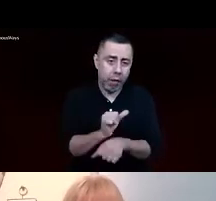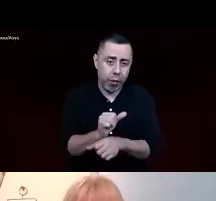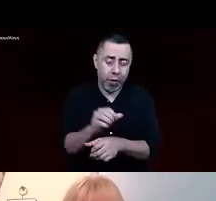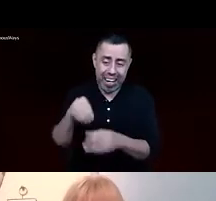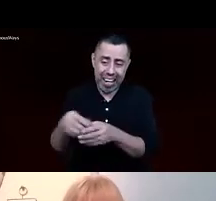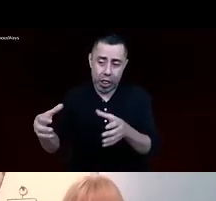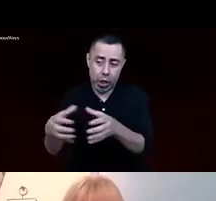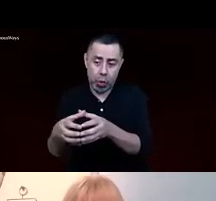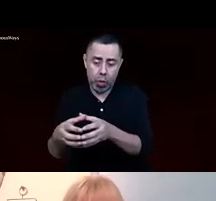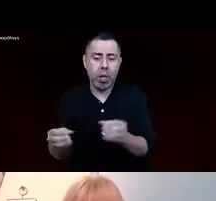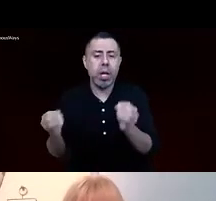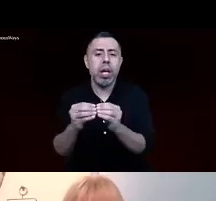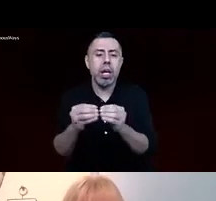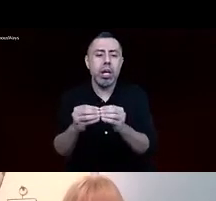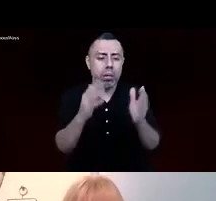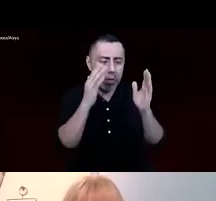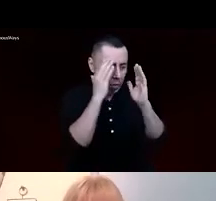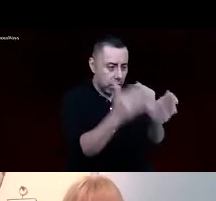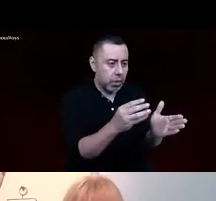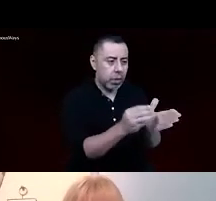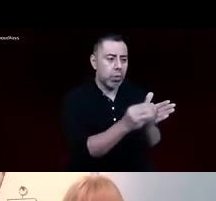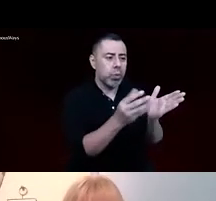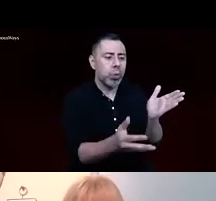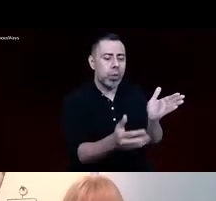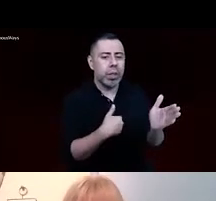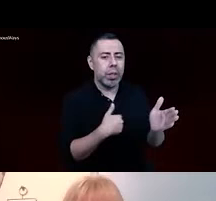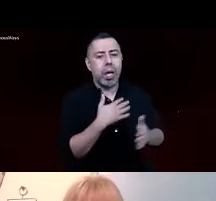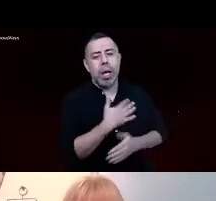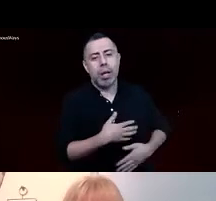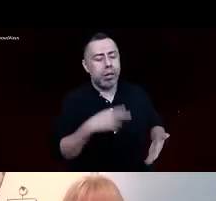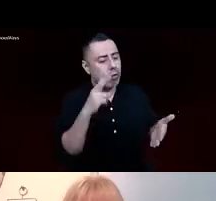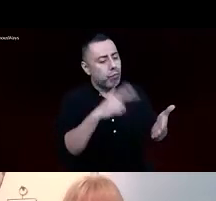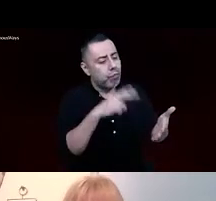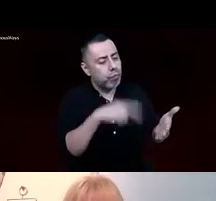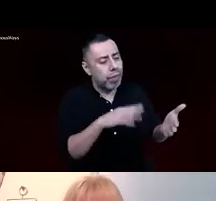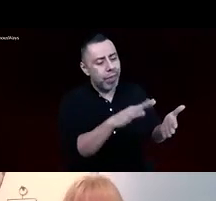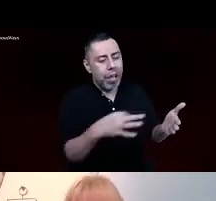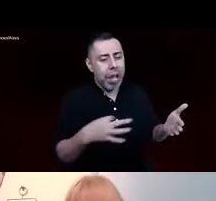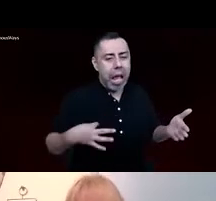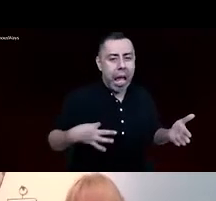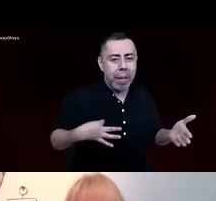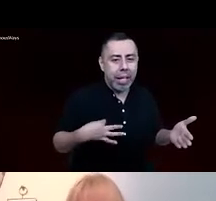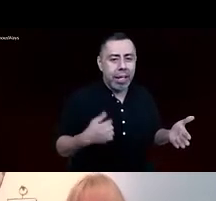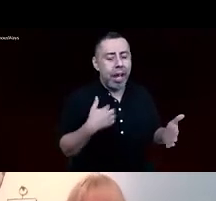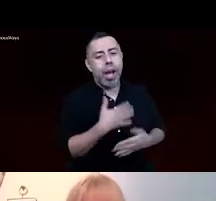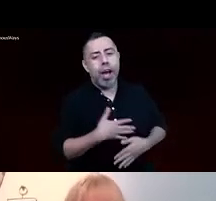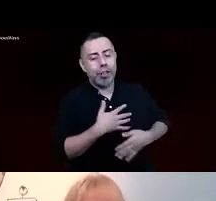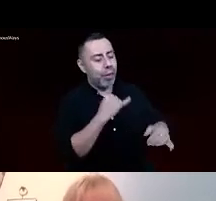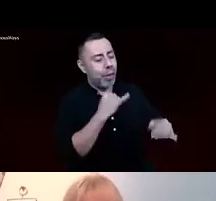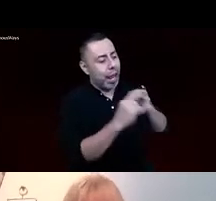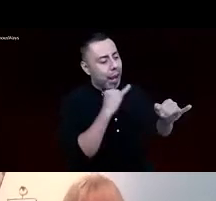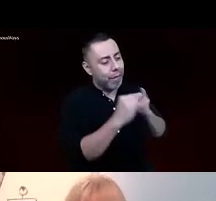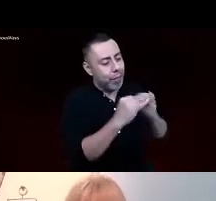more with students, which I enjoy, reading applications, interviewing them. So I'm still